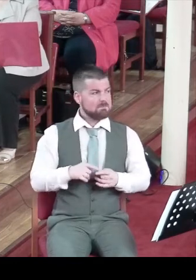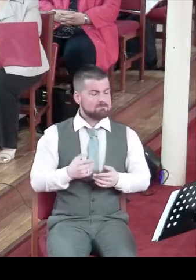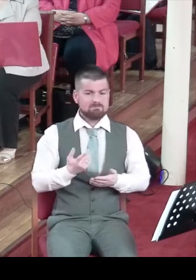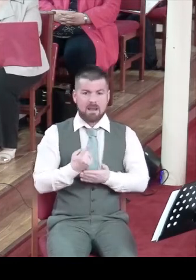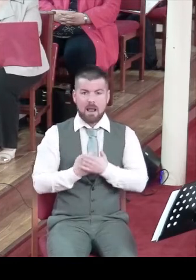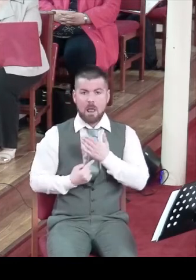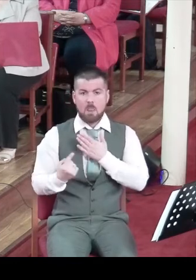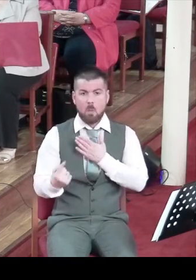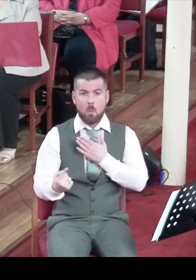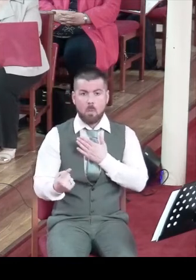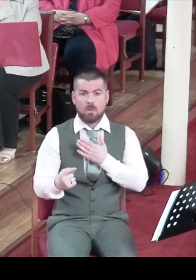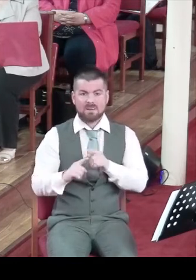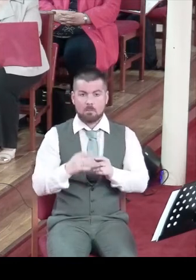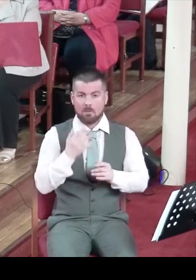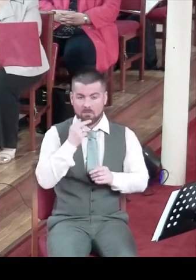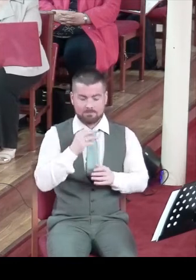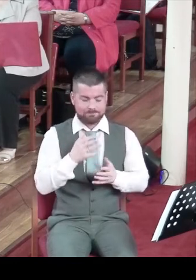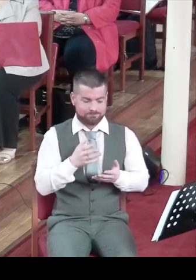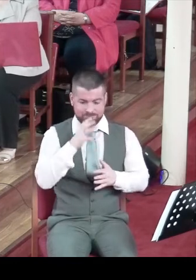isolation.